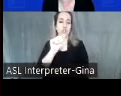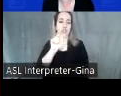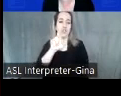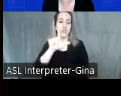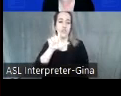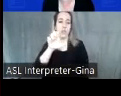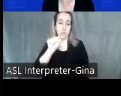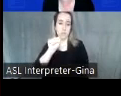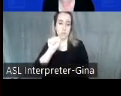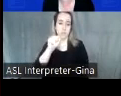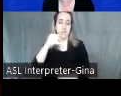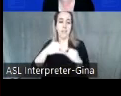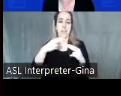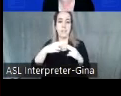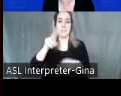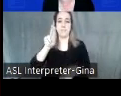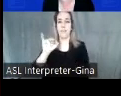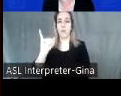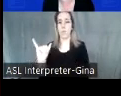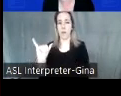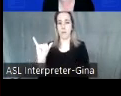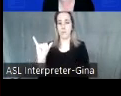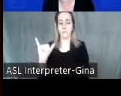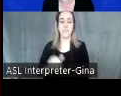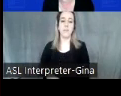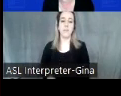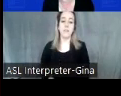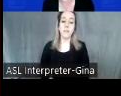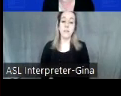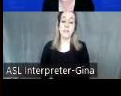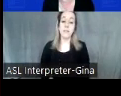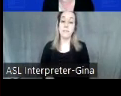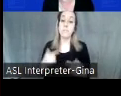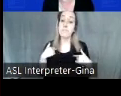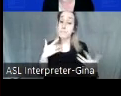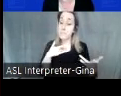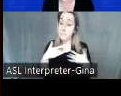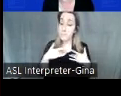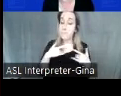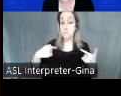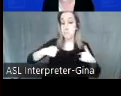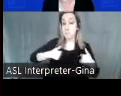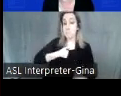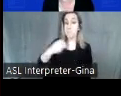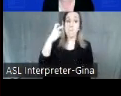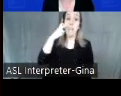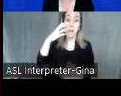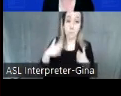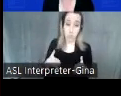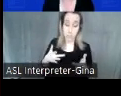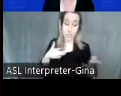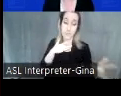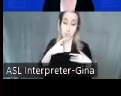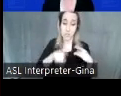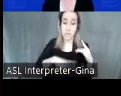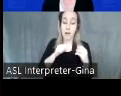Charles, and Nye is NY. I'm concerned as a blind person about